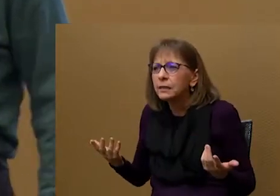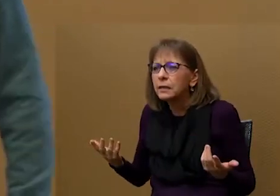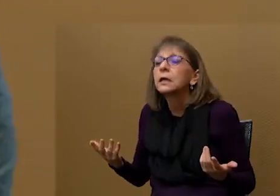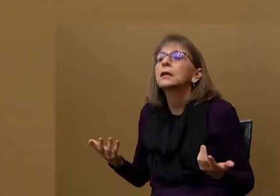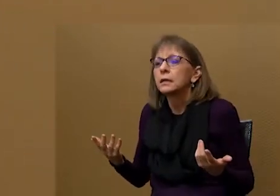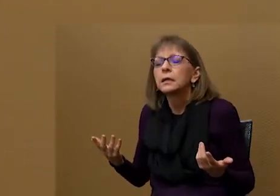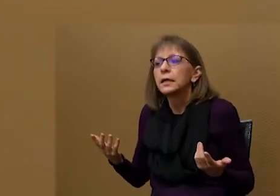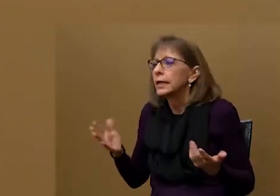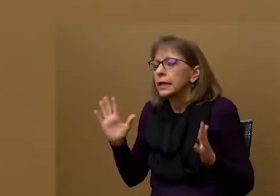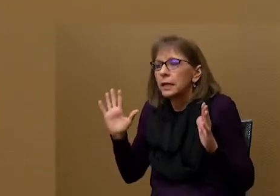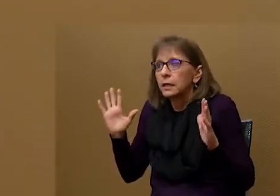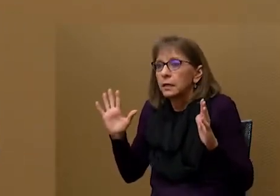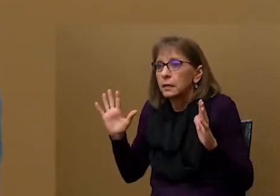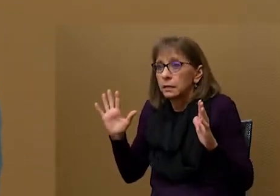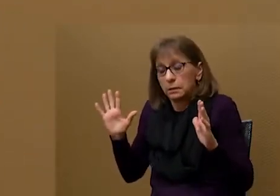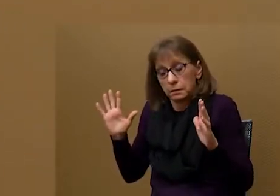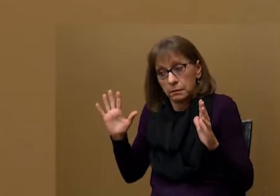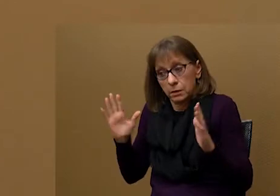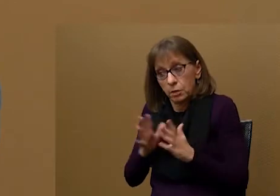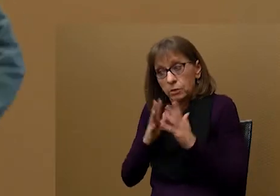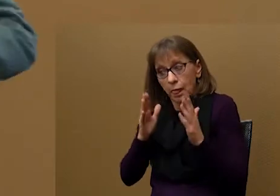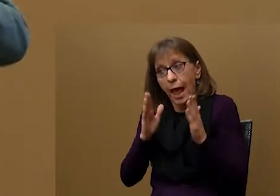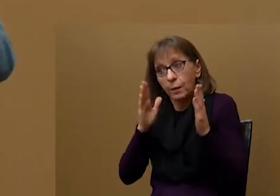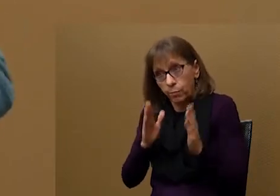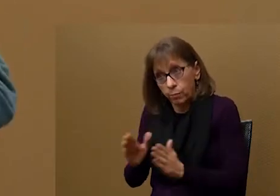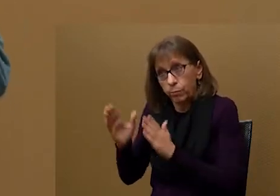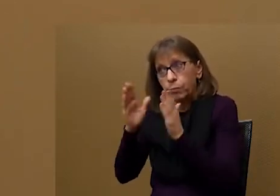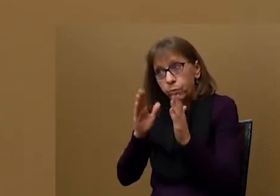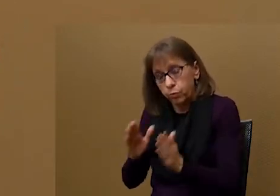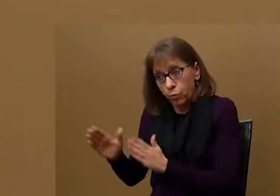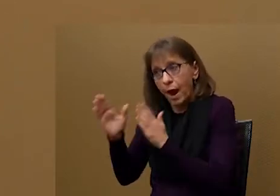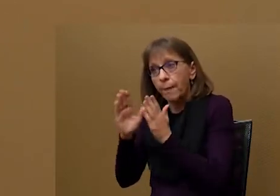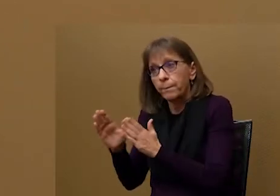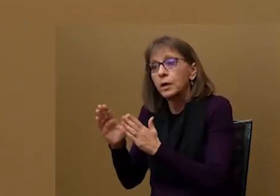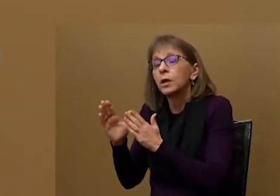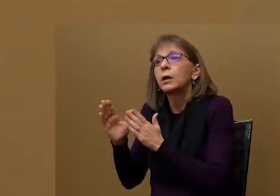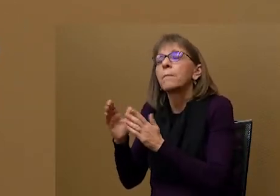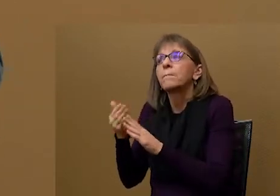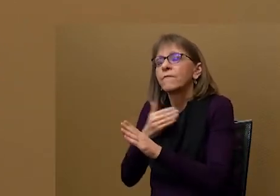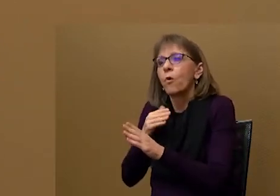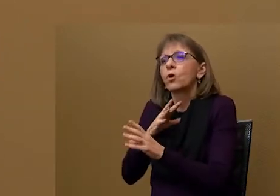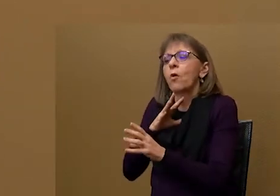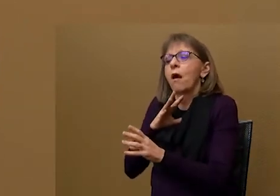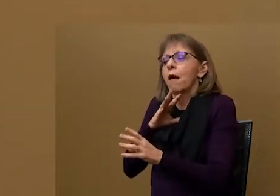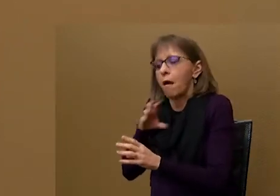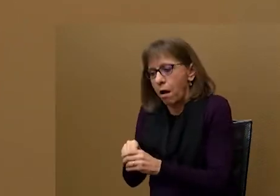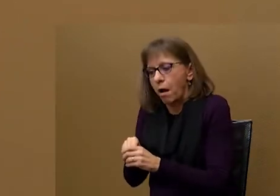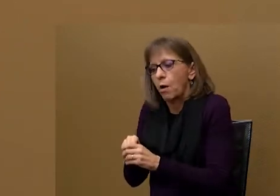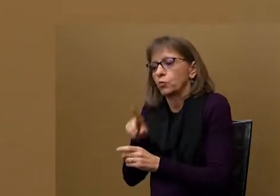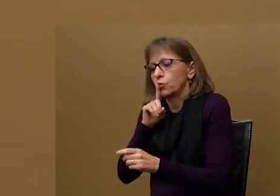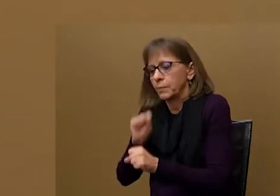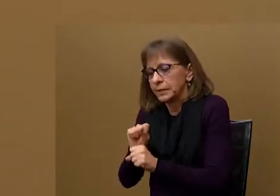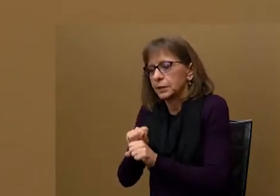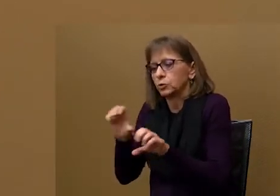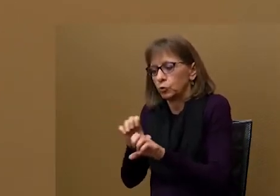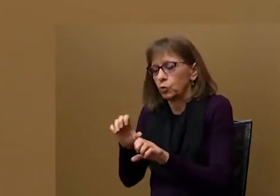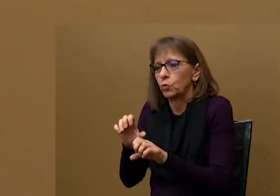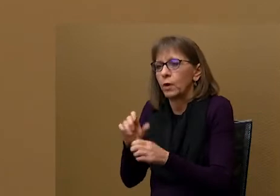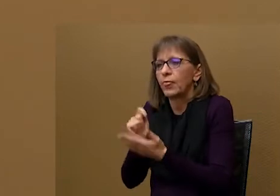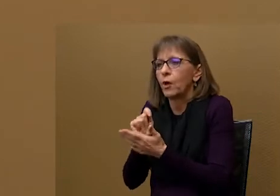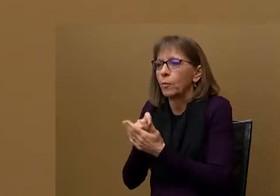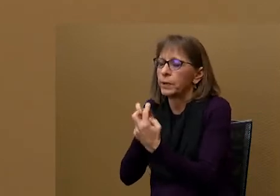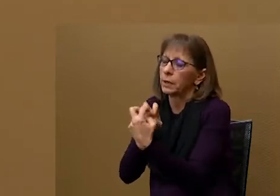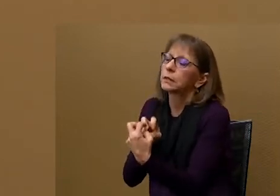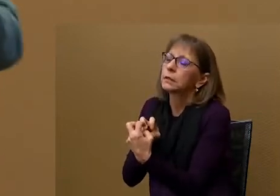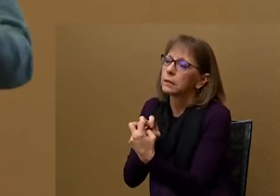So, I mean, it's way beyond he needs therapy. There's a lot of preparation, or in my word, pre-therapy, that we have to do before this